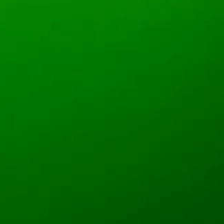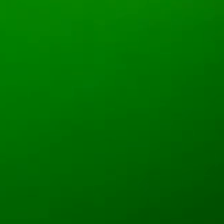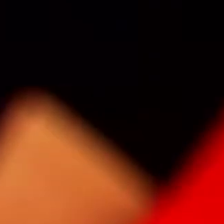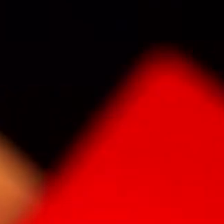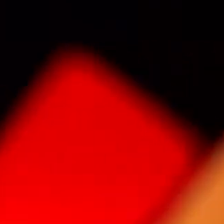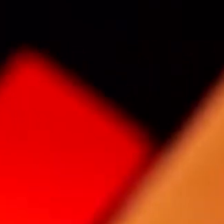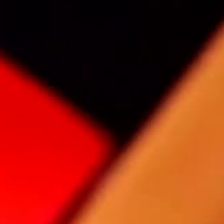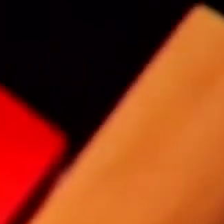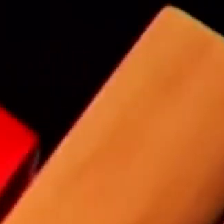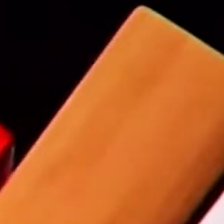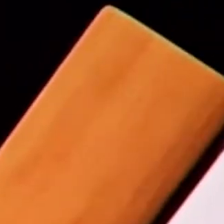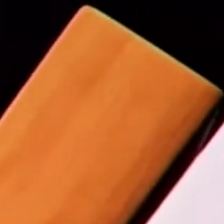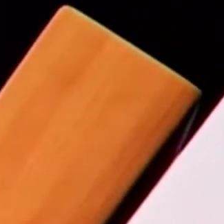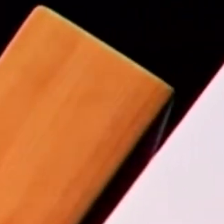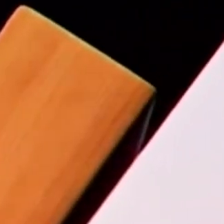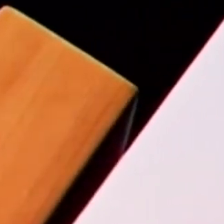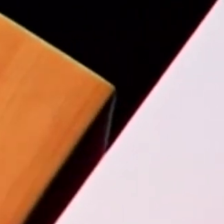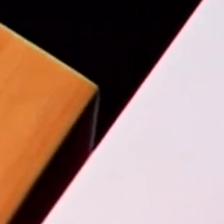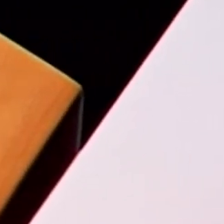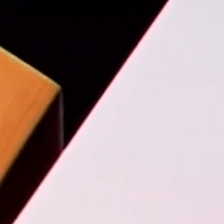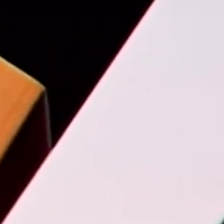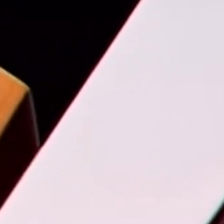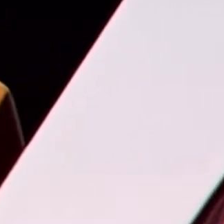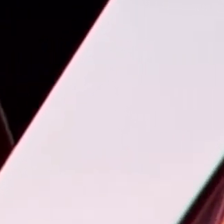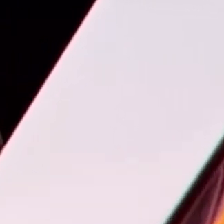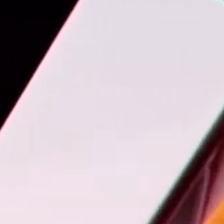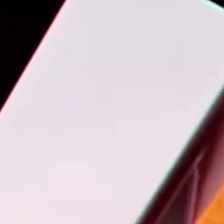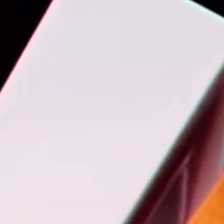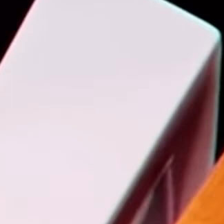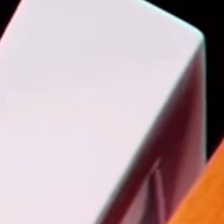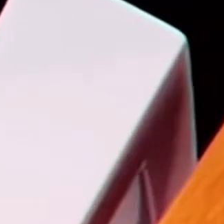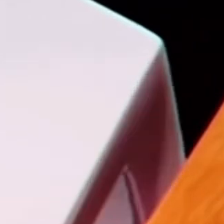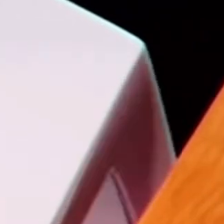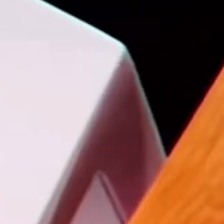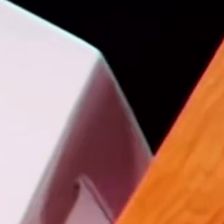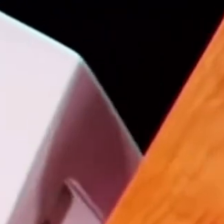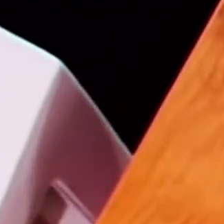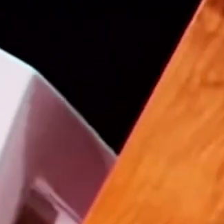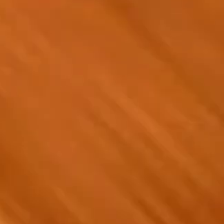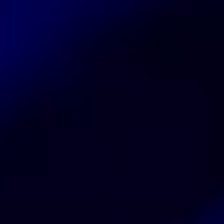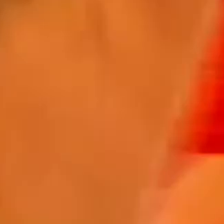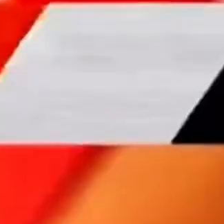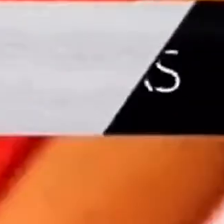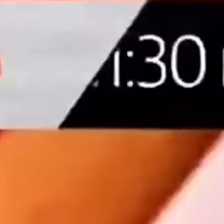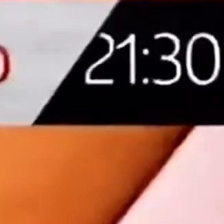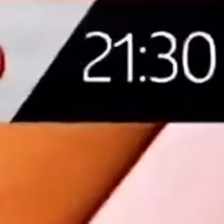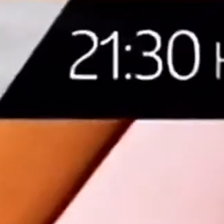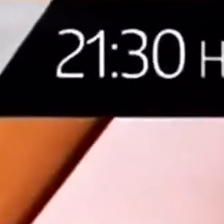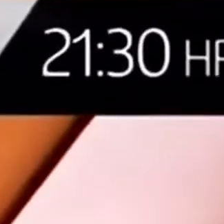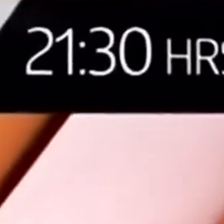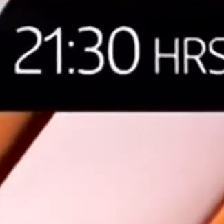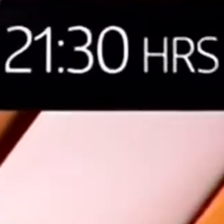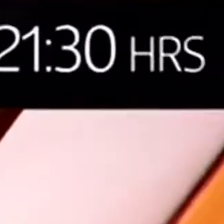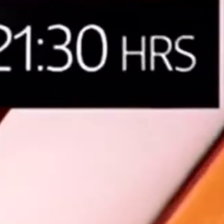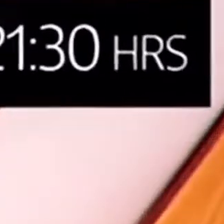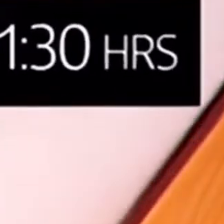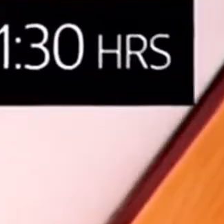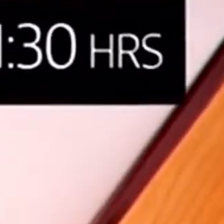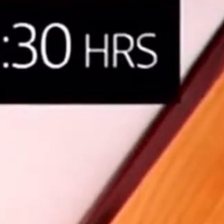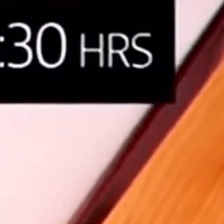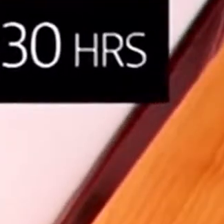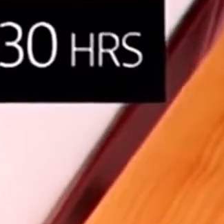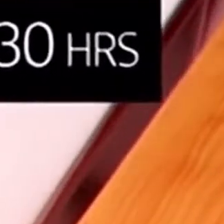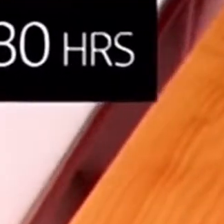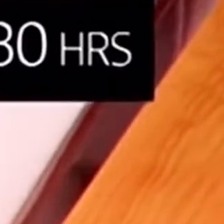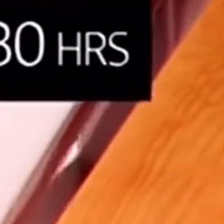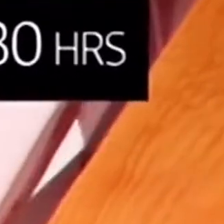This month, we're cooking up a storm. King Katumba spices it up as he sets his sights